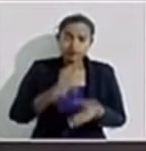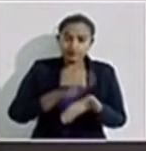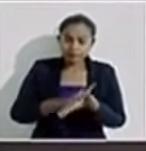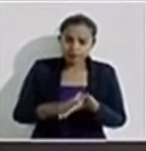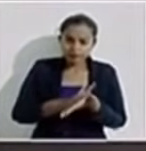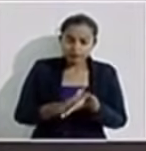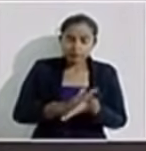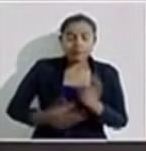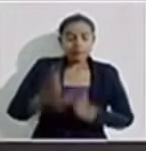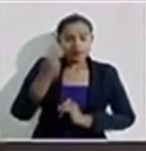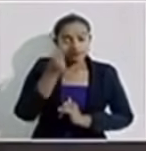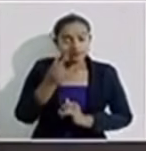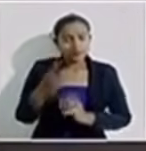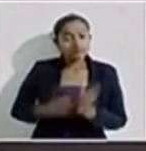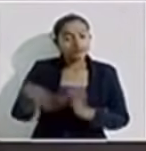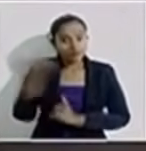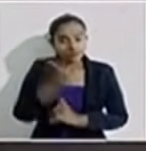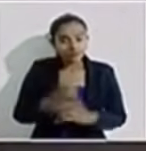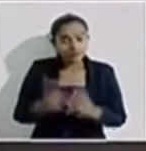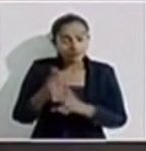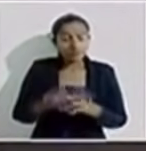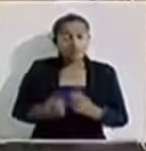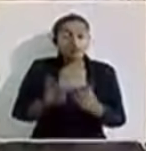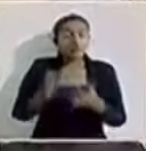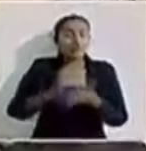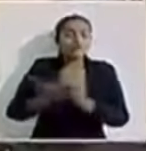nuclear-powered submarines.